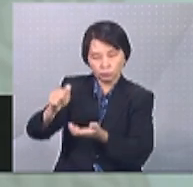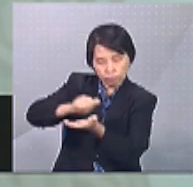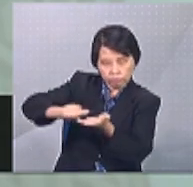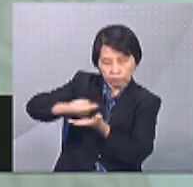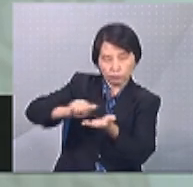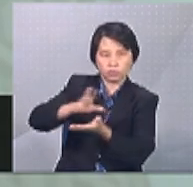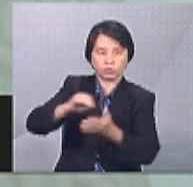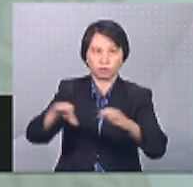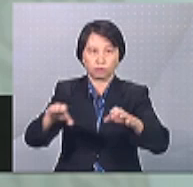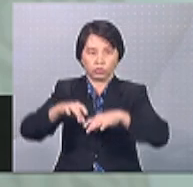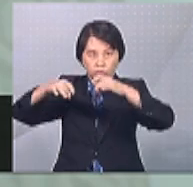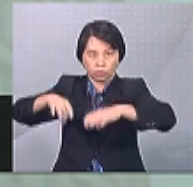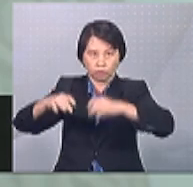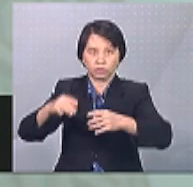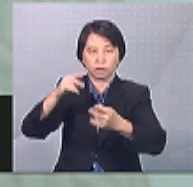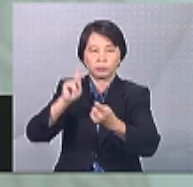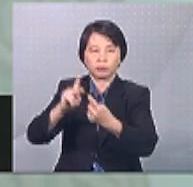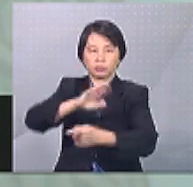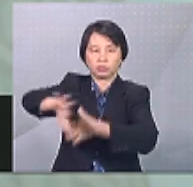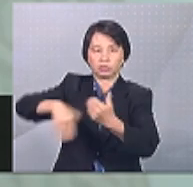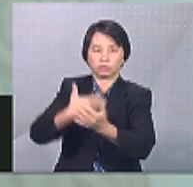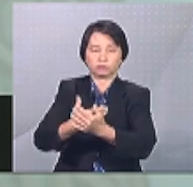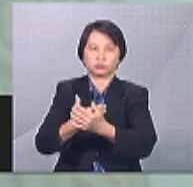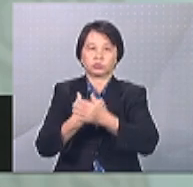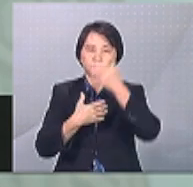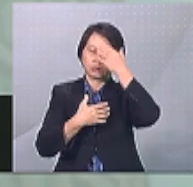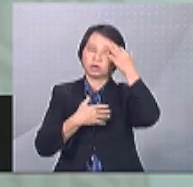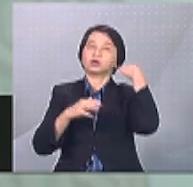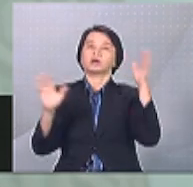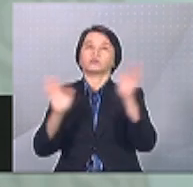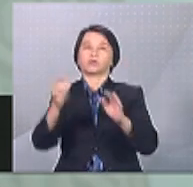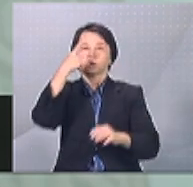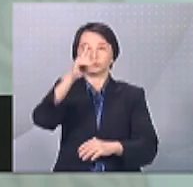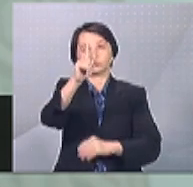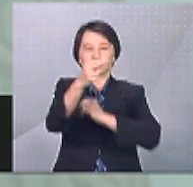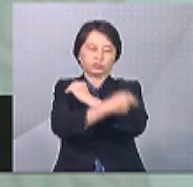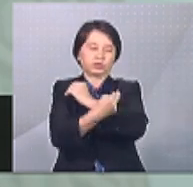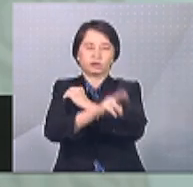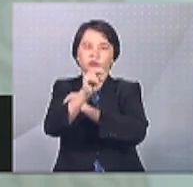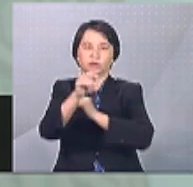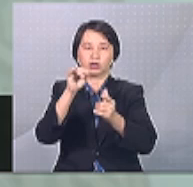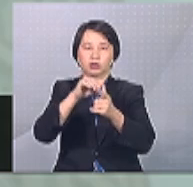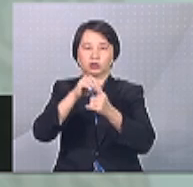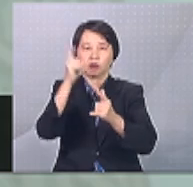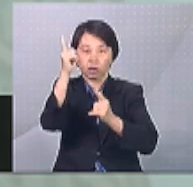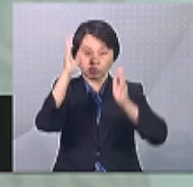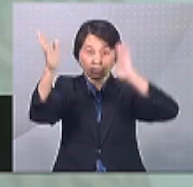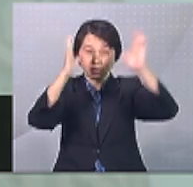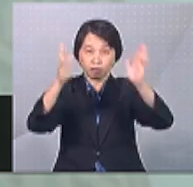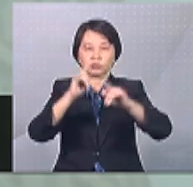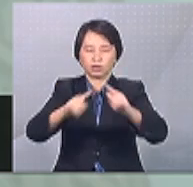dan menjalankan ujian kepada semua. So, bukan untuk satu negeri ataupun satu negara tetapi